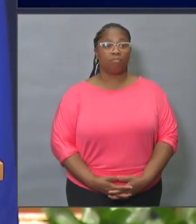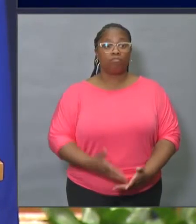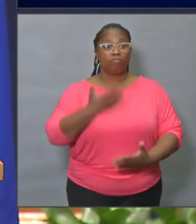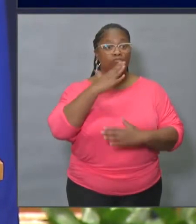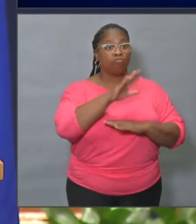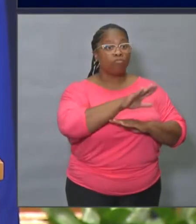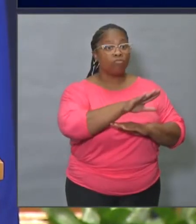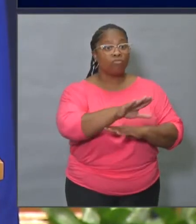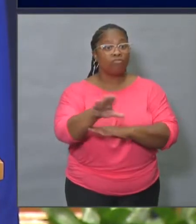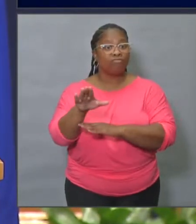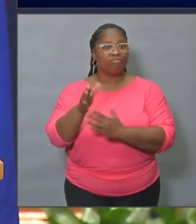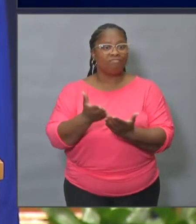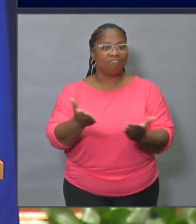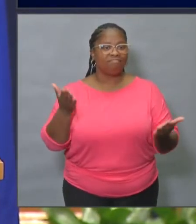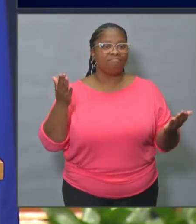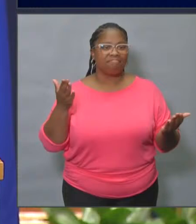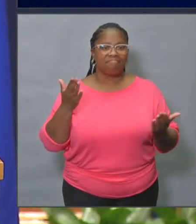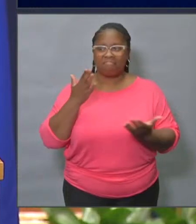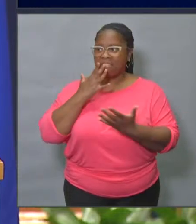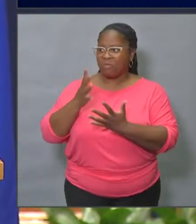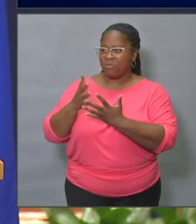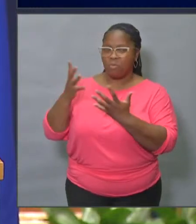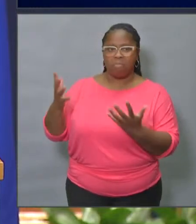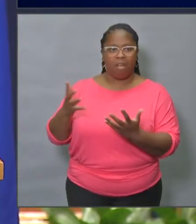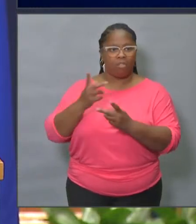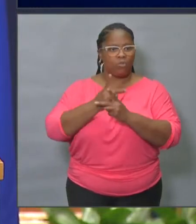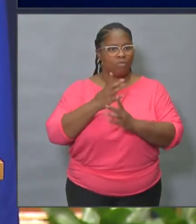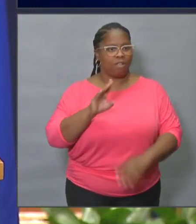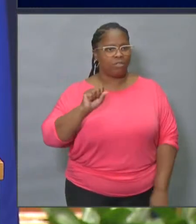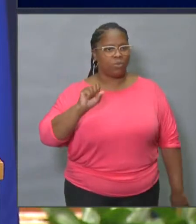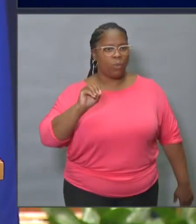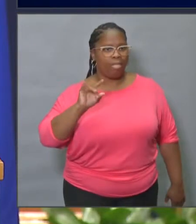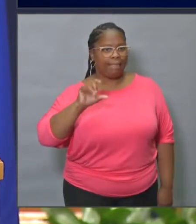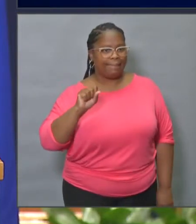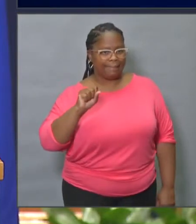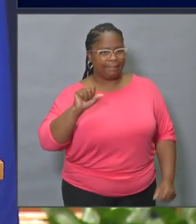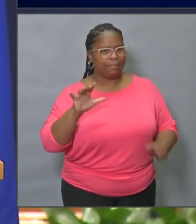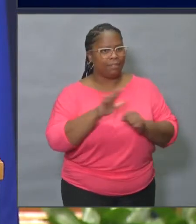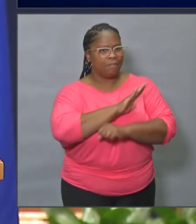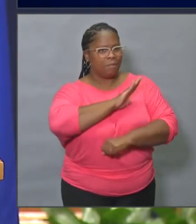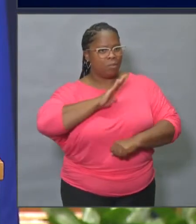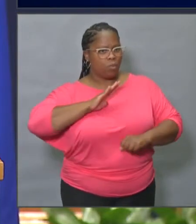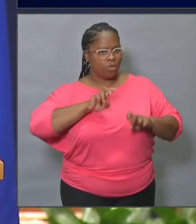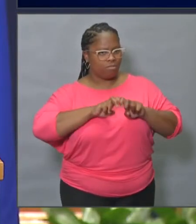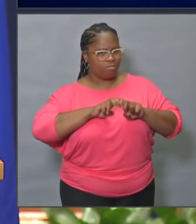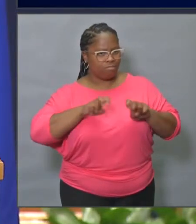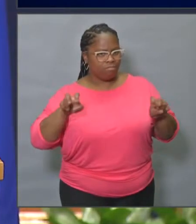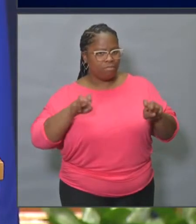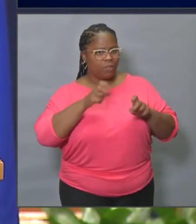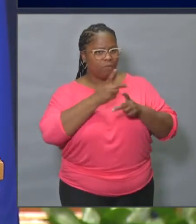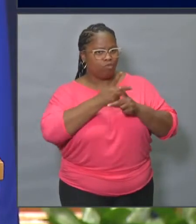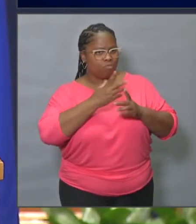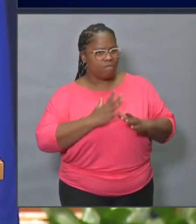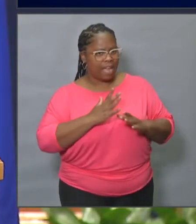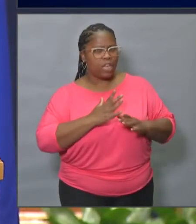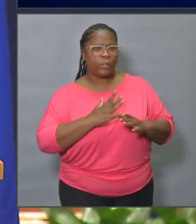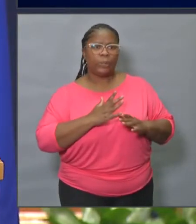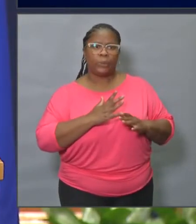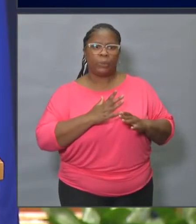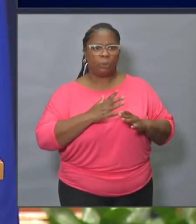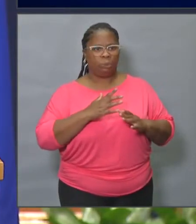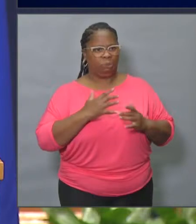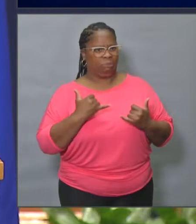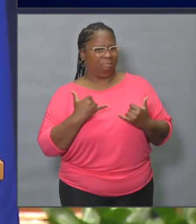Good afternoon, everyone, and thank you so much, Supervisor Solis, and to the entire Board of Supervisors. These are indeed